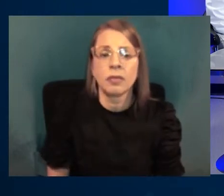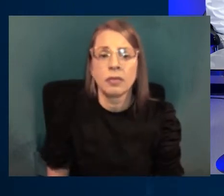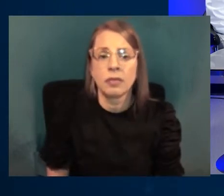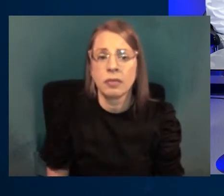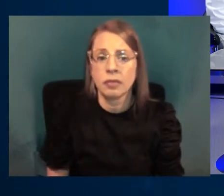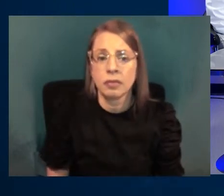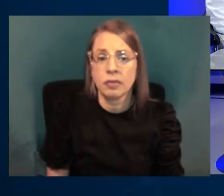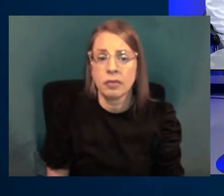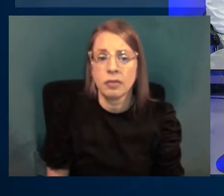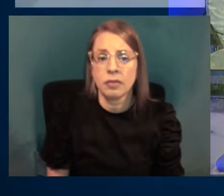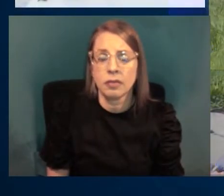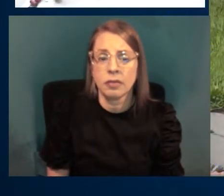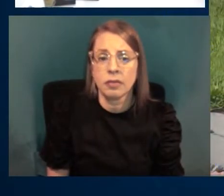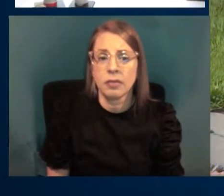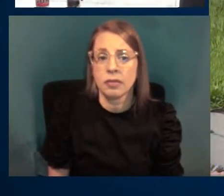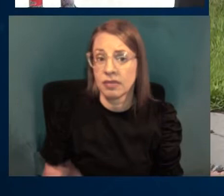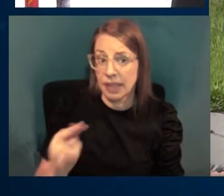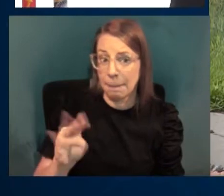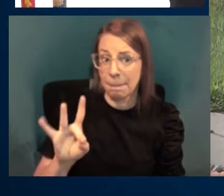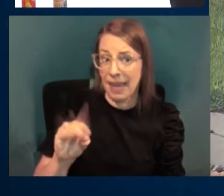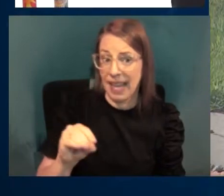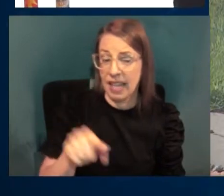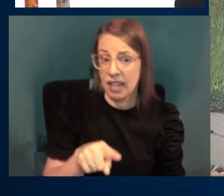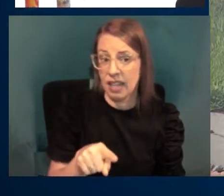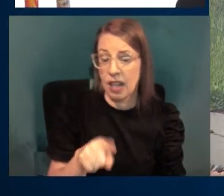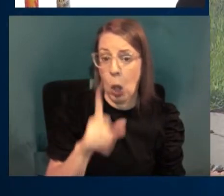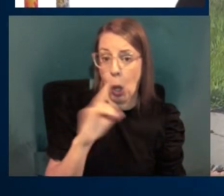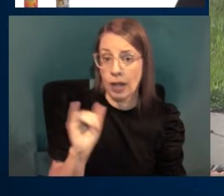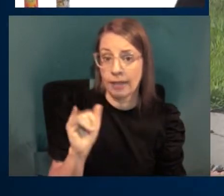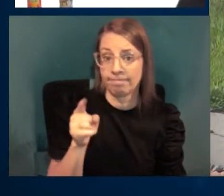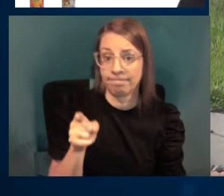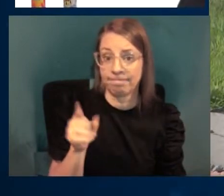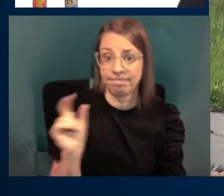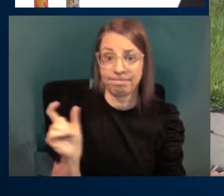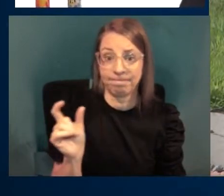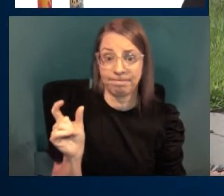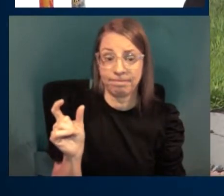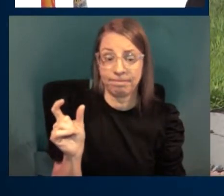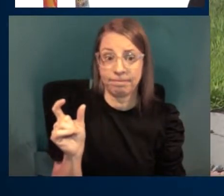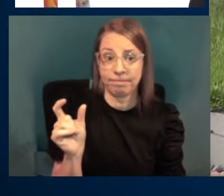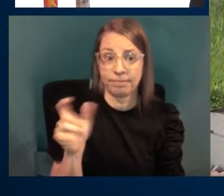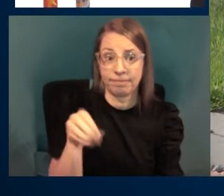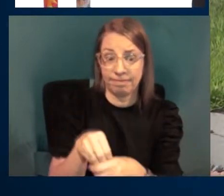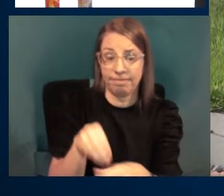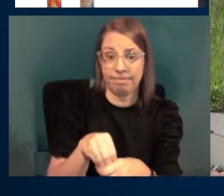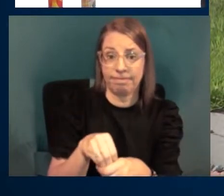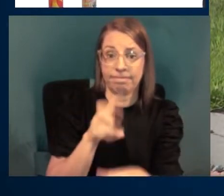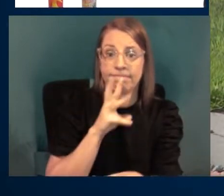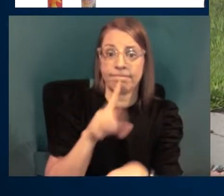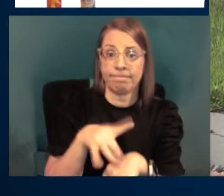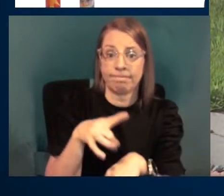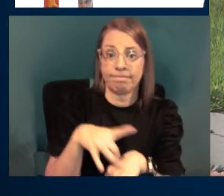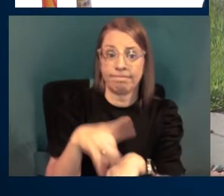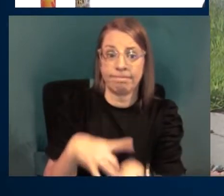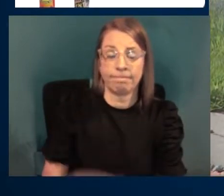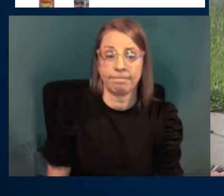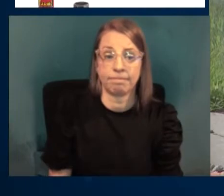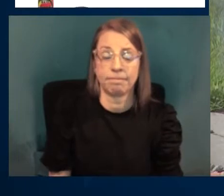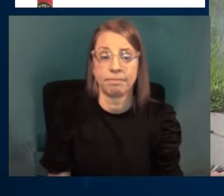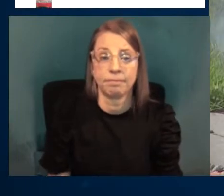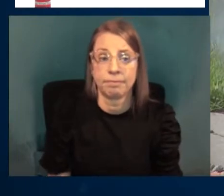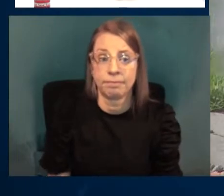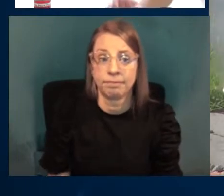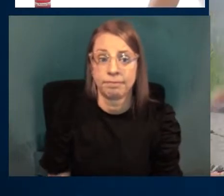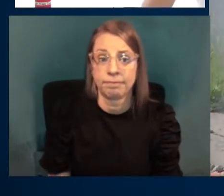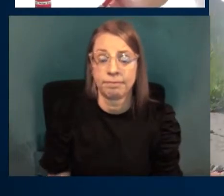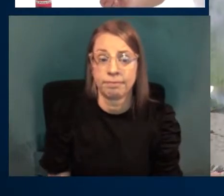you're talking about with an M80 is something that looks similar to this. That's what was in the watermelon in the video that you just saw. So